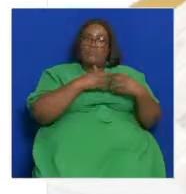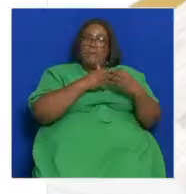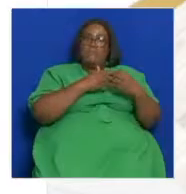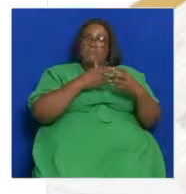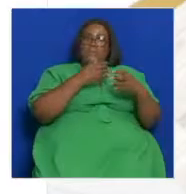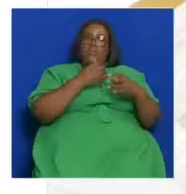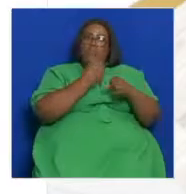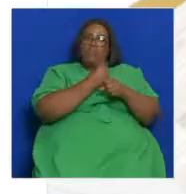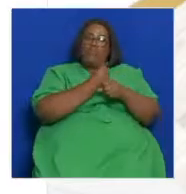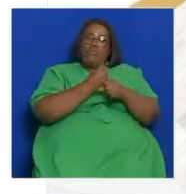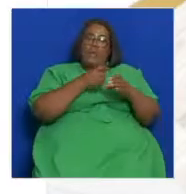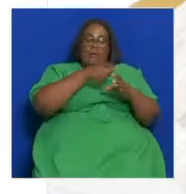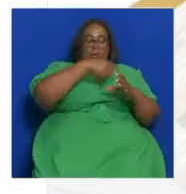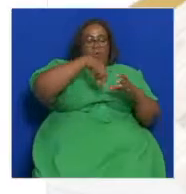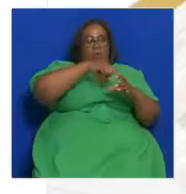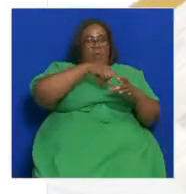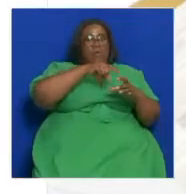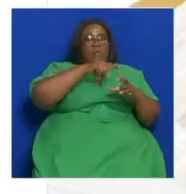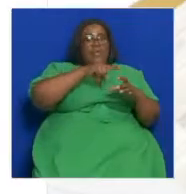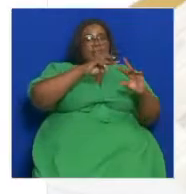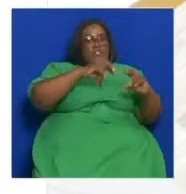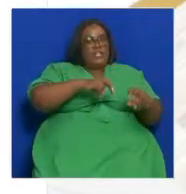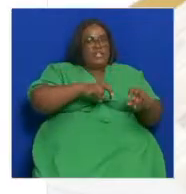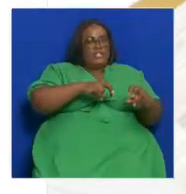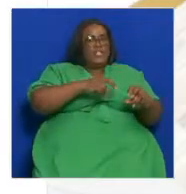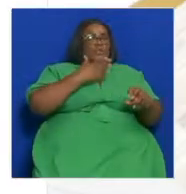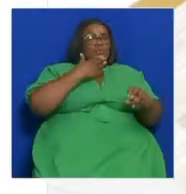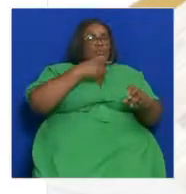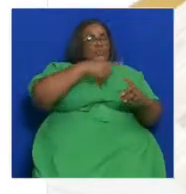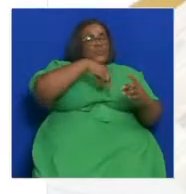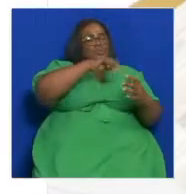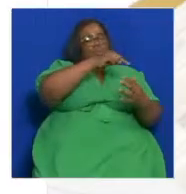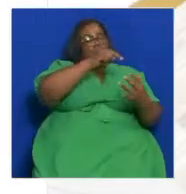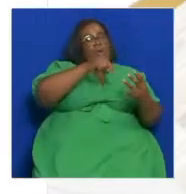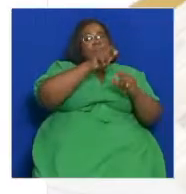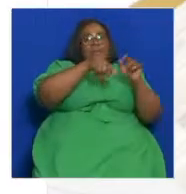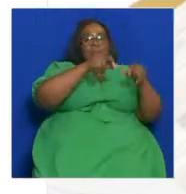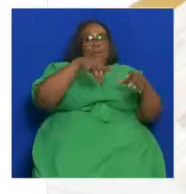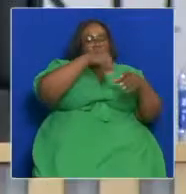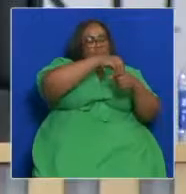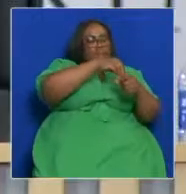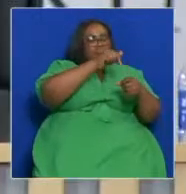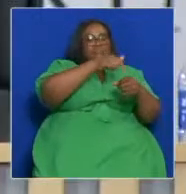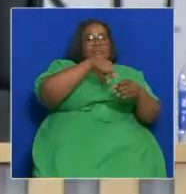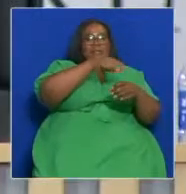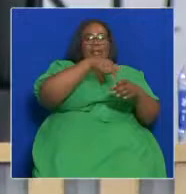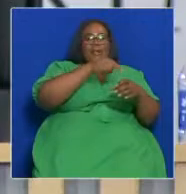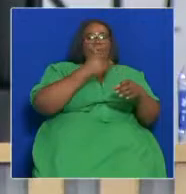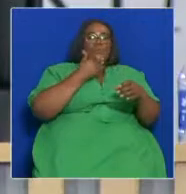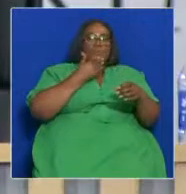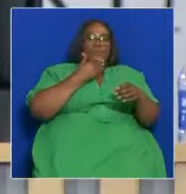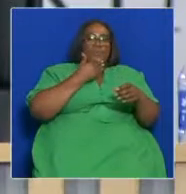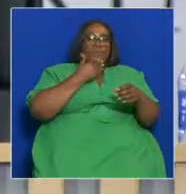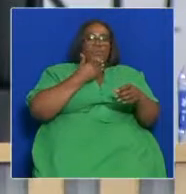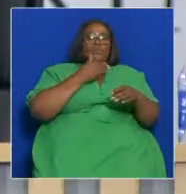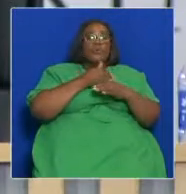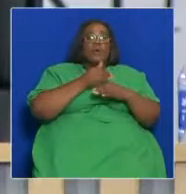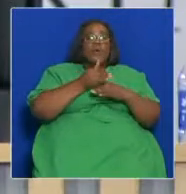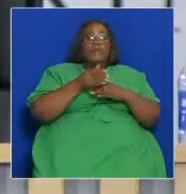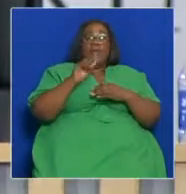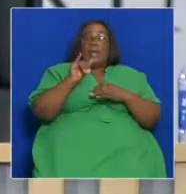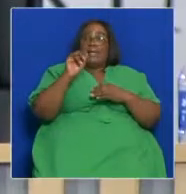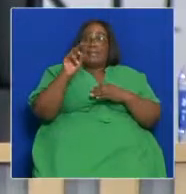that investigation to be part of that investigation. Once the ID